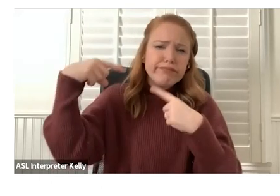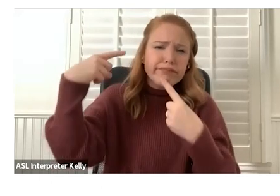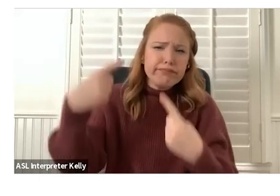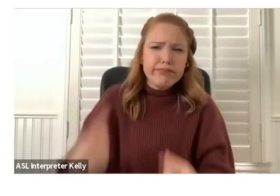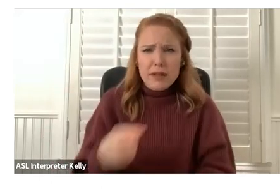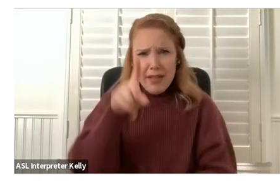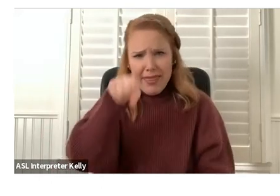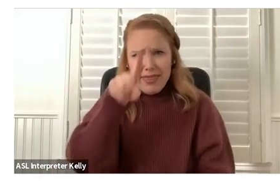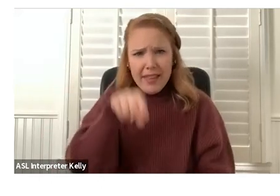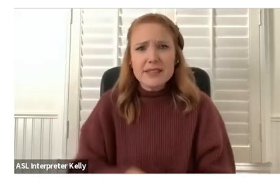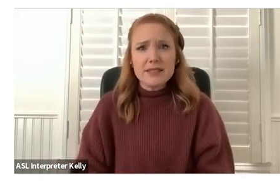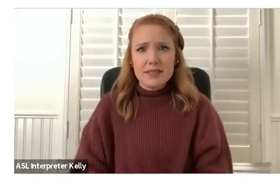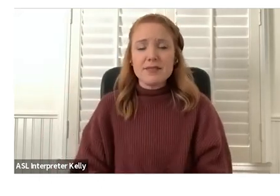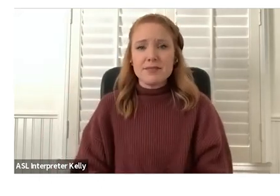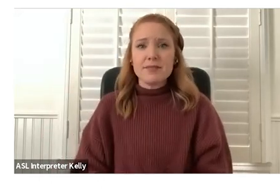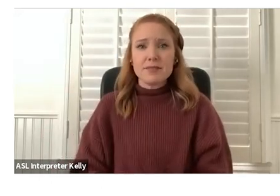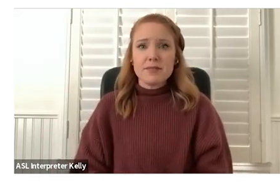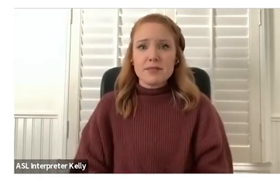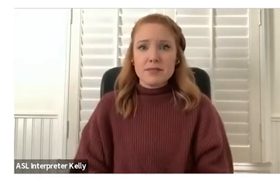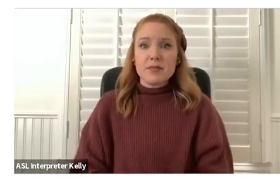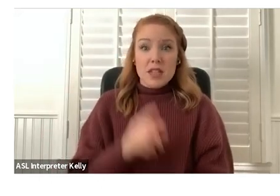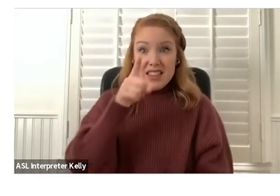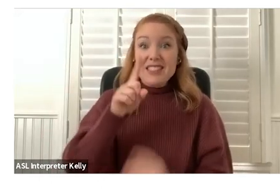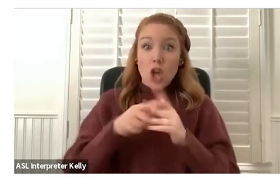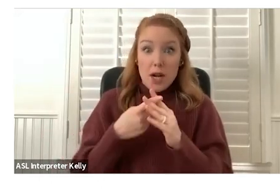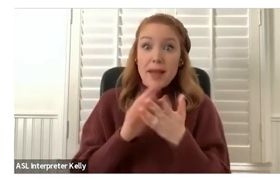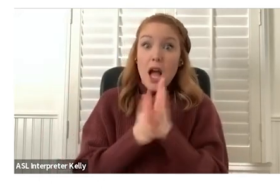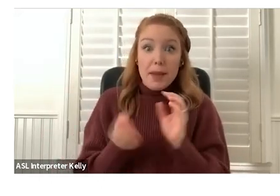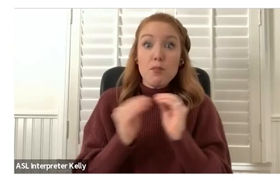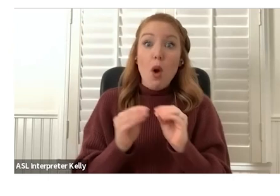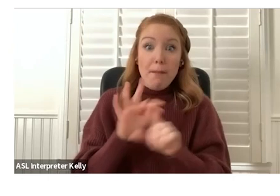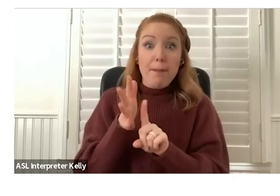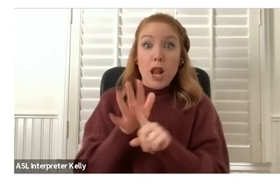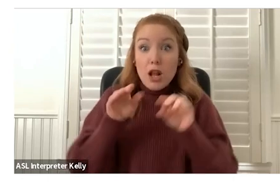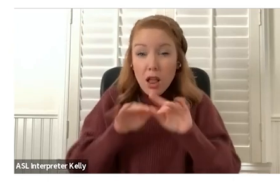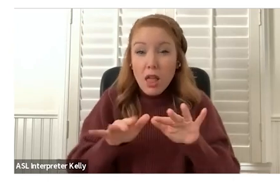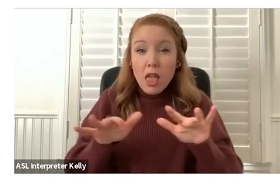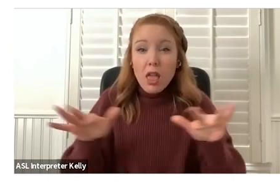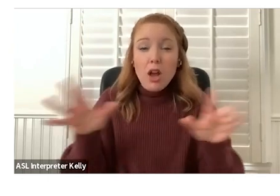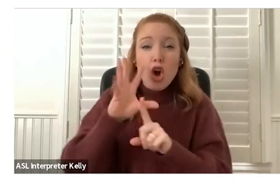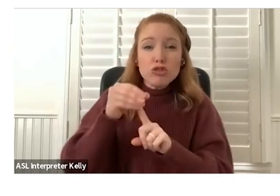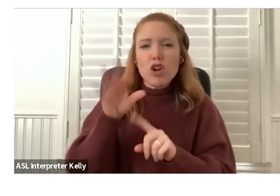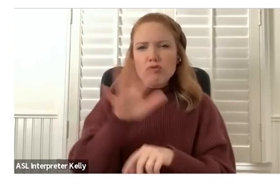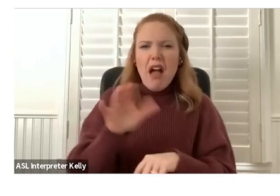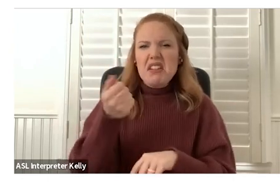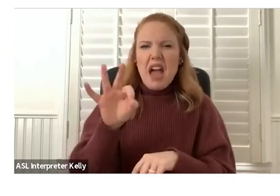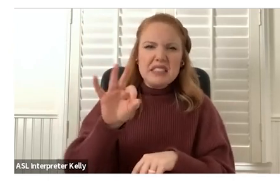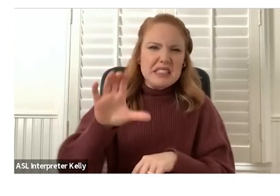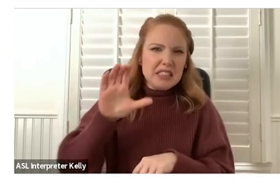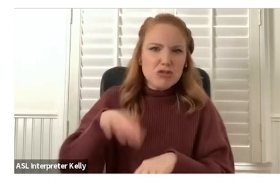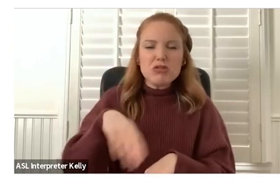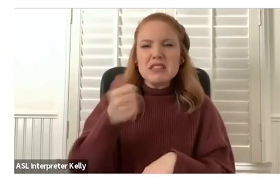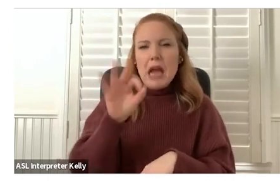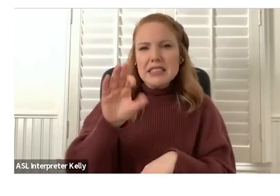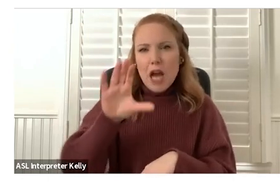as very sexualized, hypersexualized beings. They were often portrayed in paintings naked